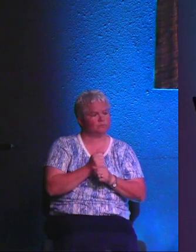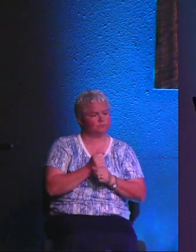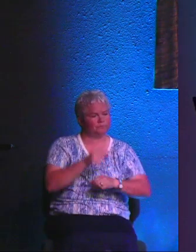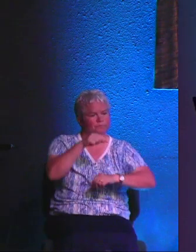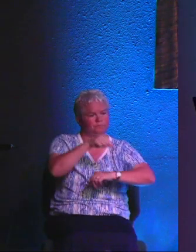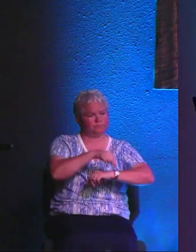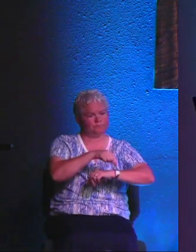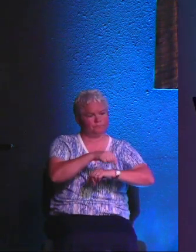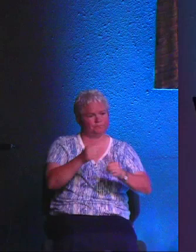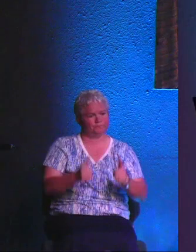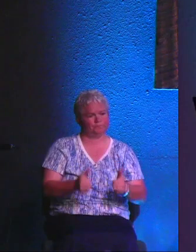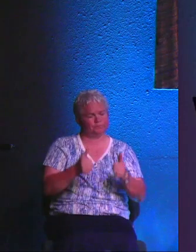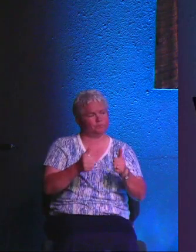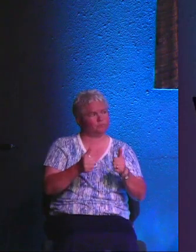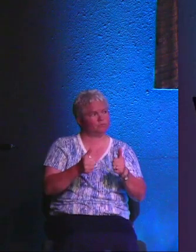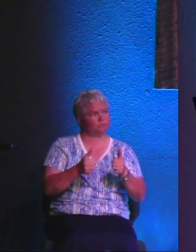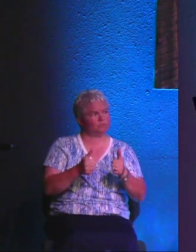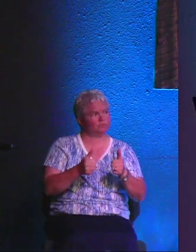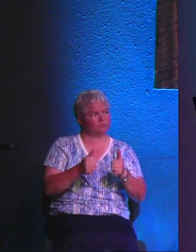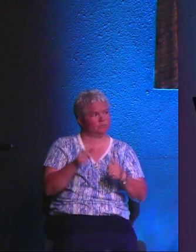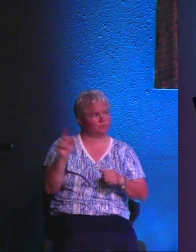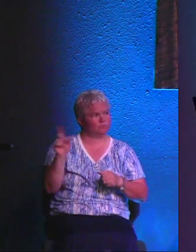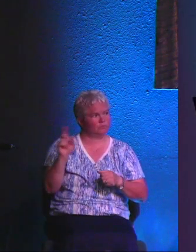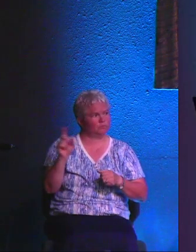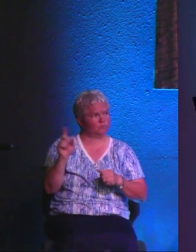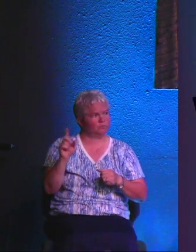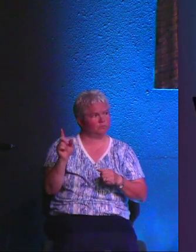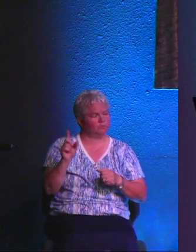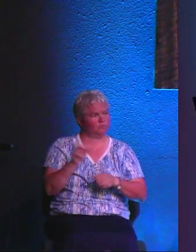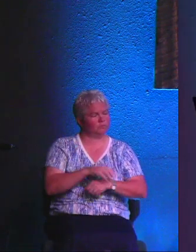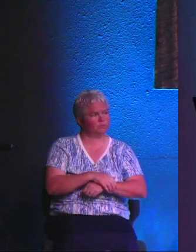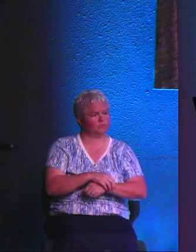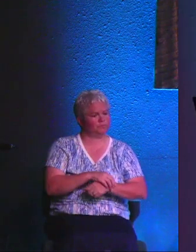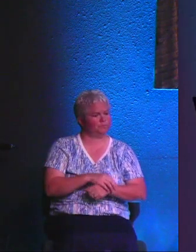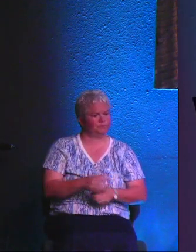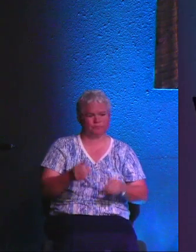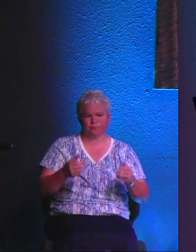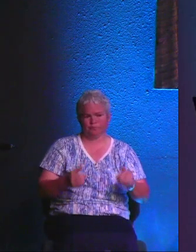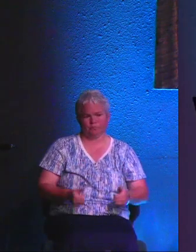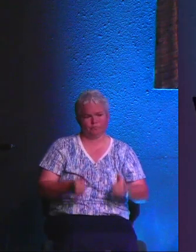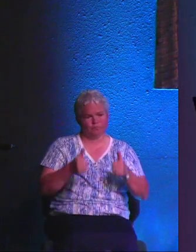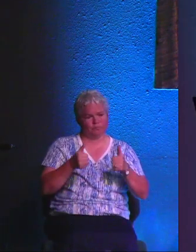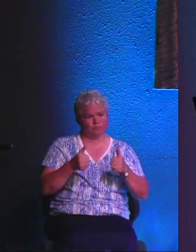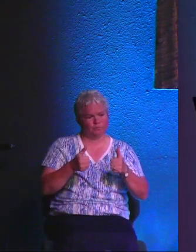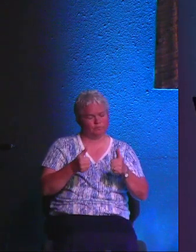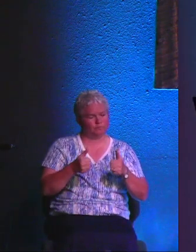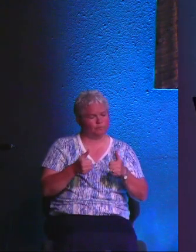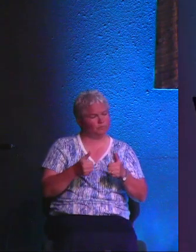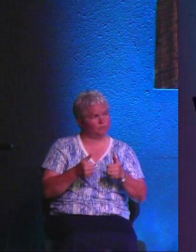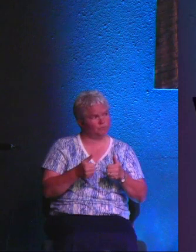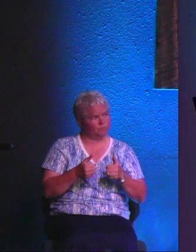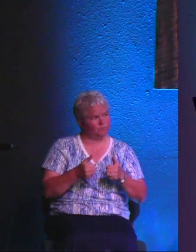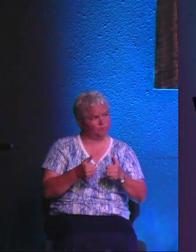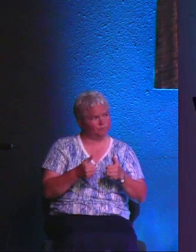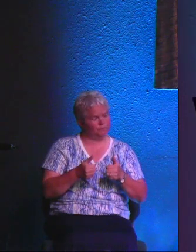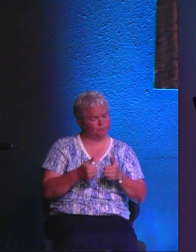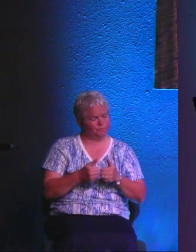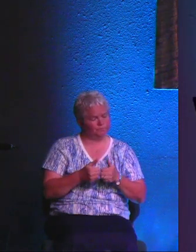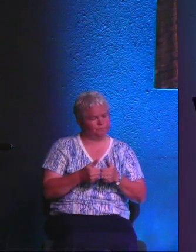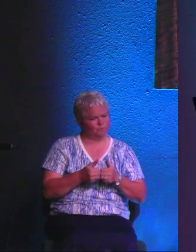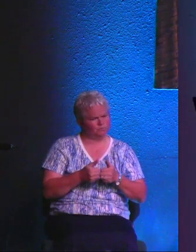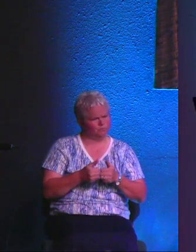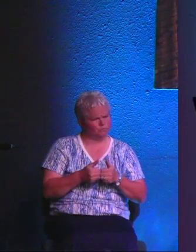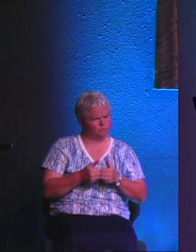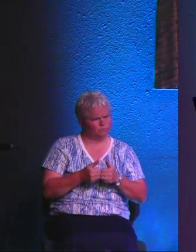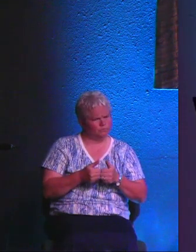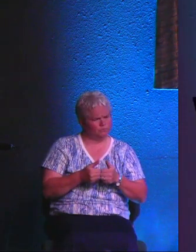There have been times in my life where I didn't want to live anymore, having thoughts of suicide,